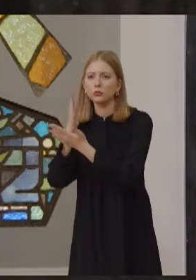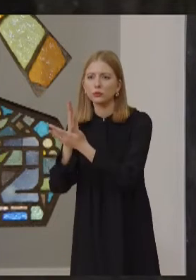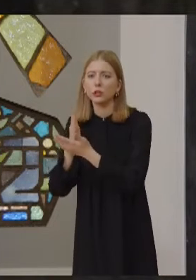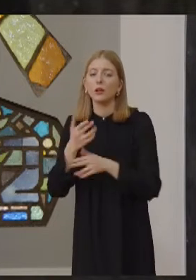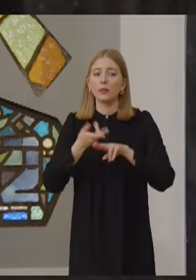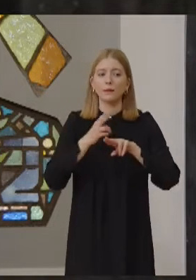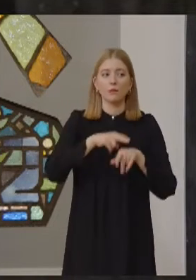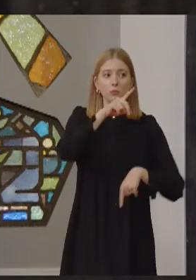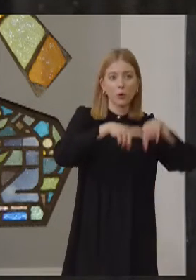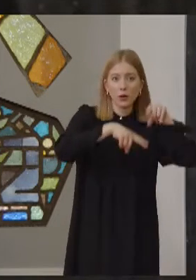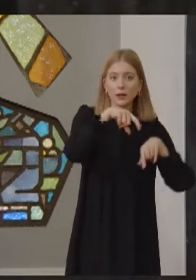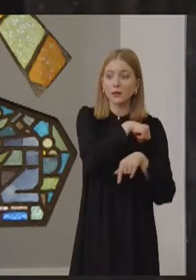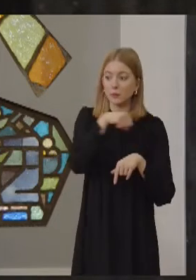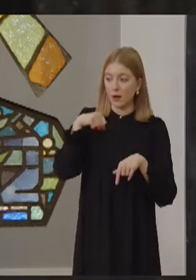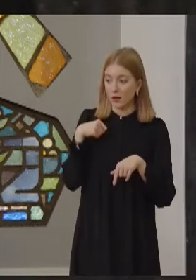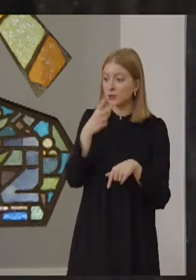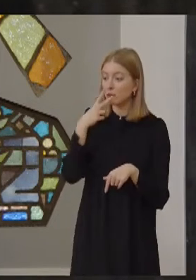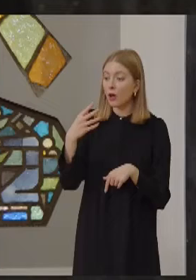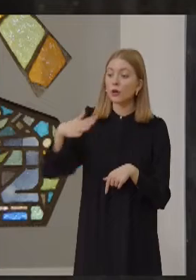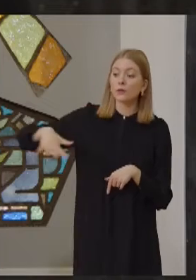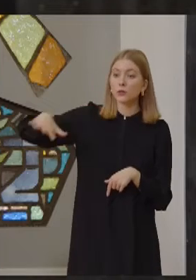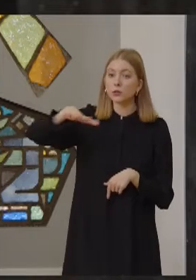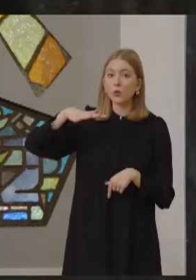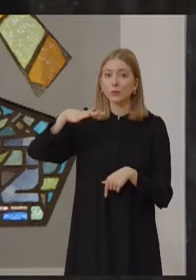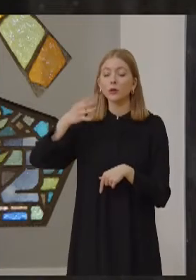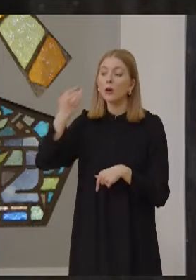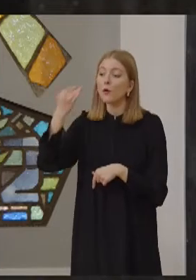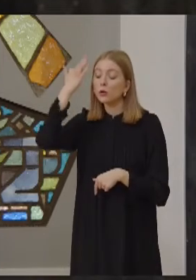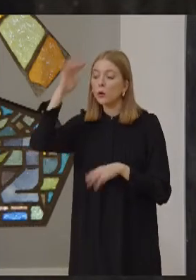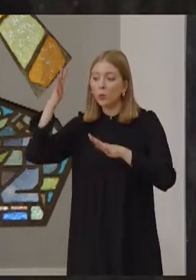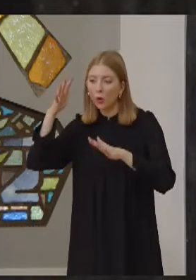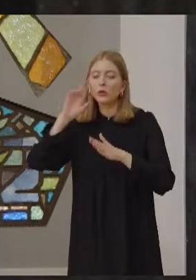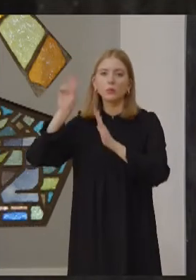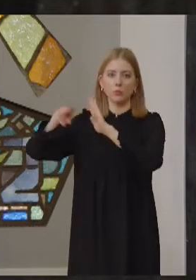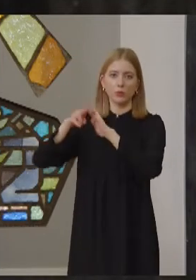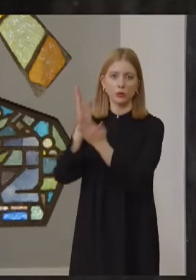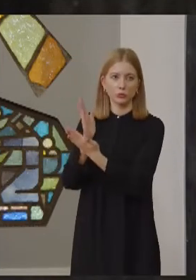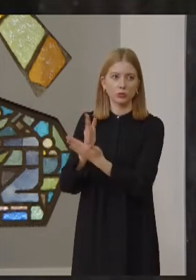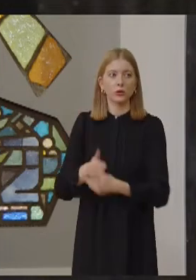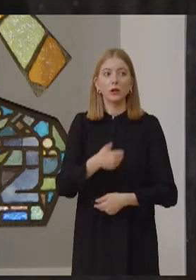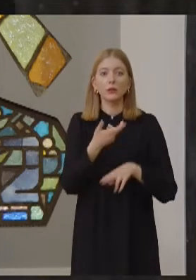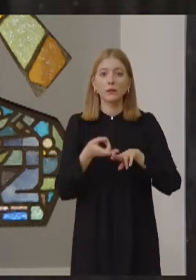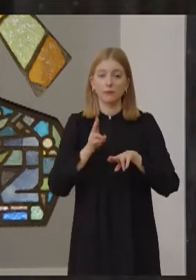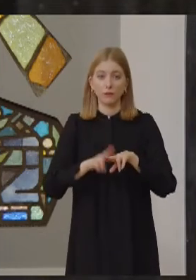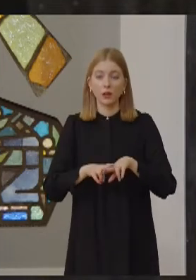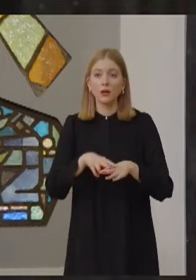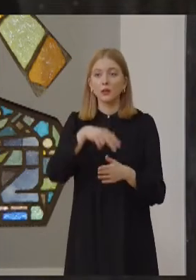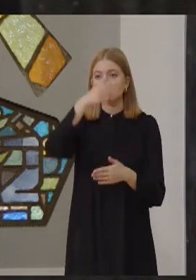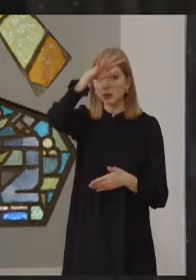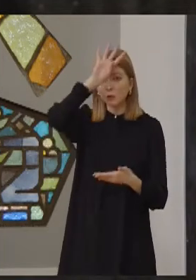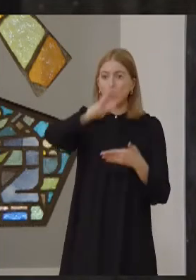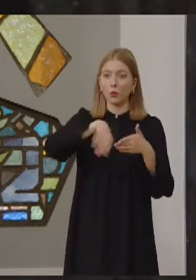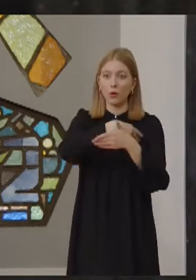convictions of the public that influence the decisions of politicians dėl priėmimo arba nepriėmimo, netgi